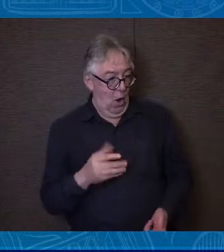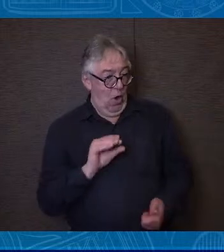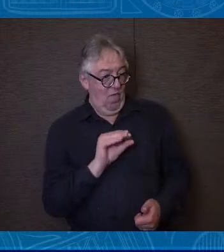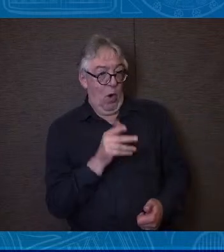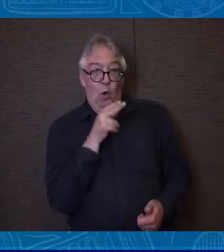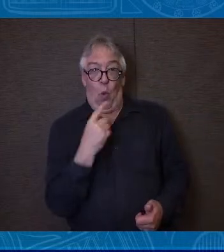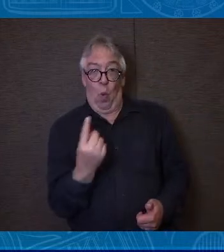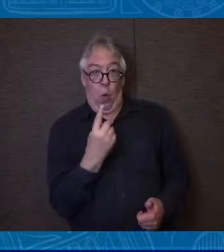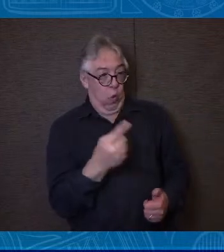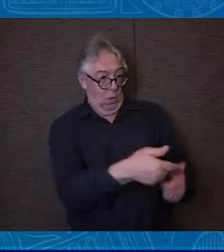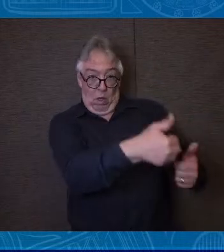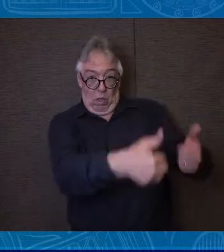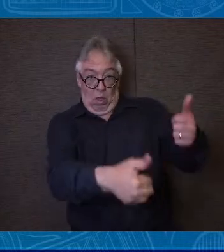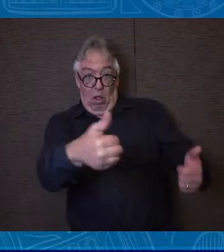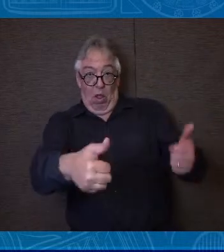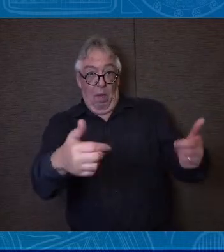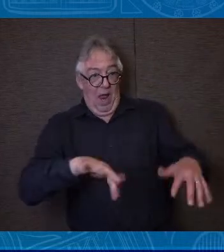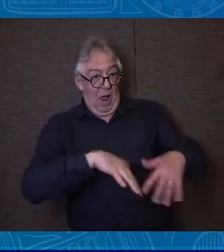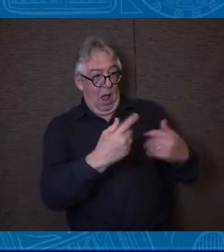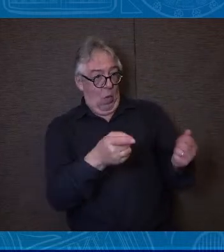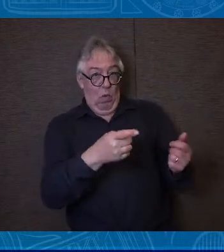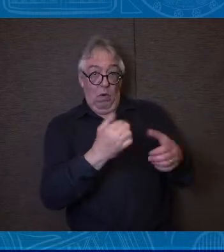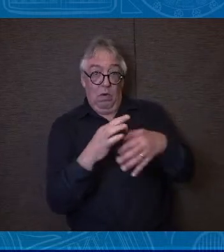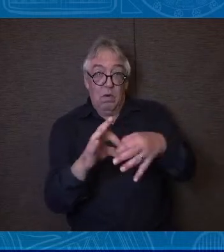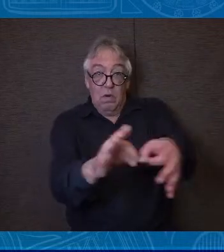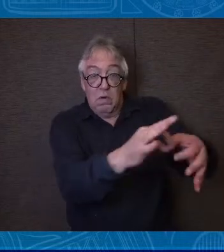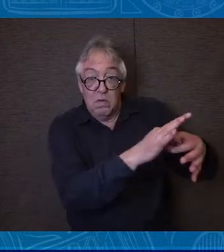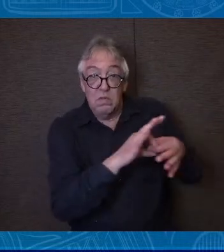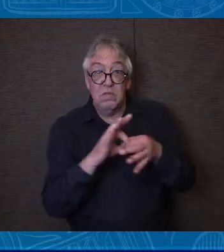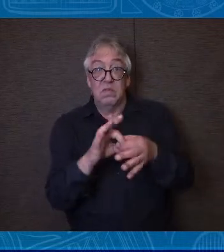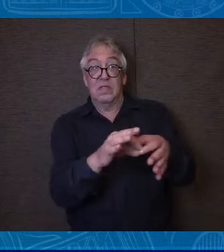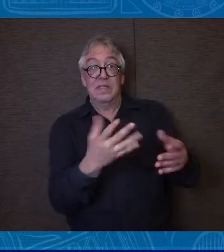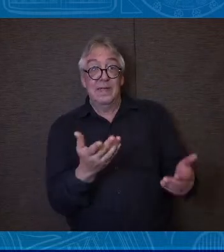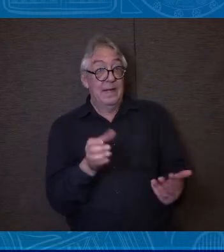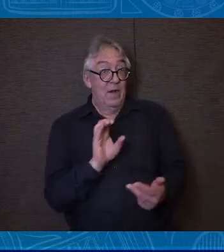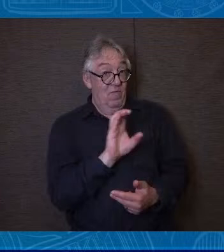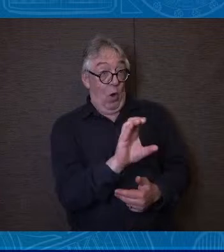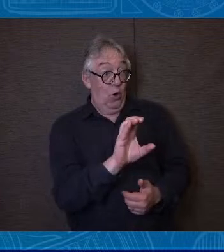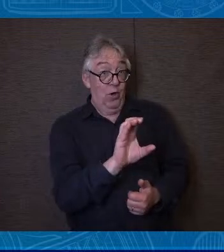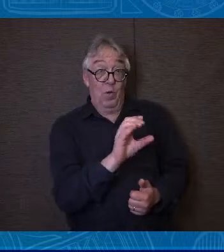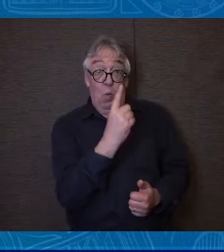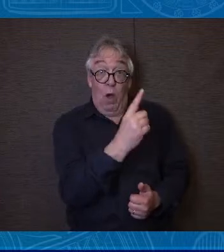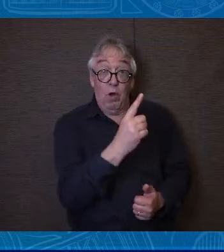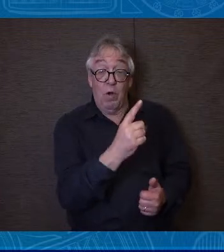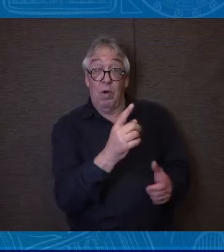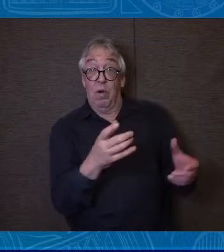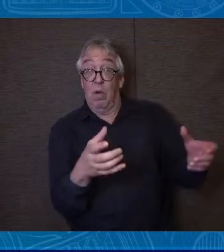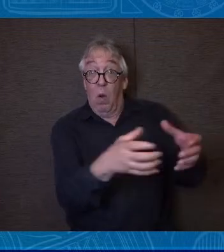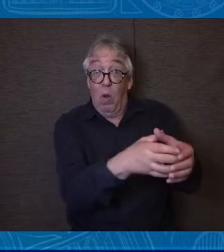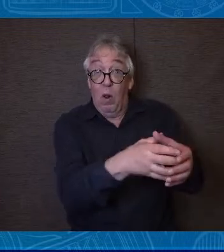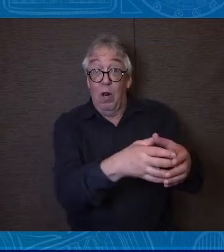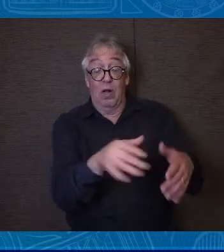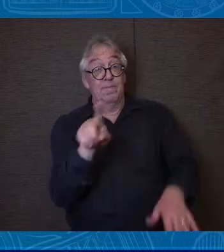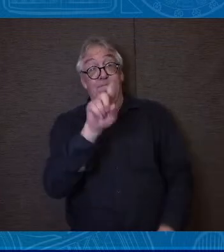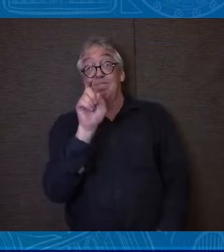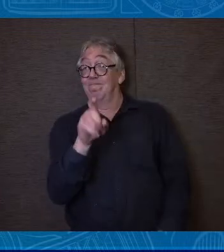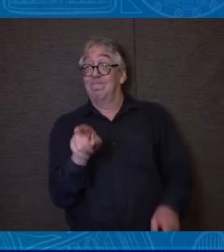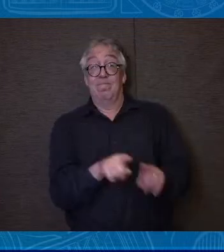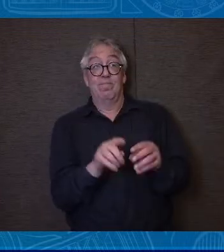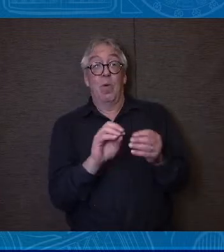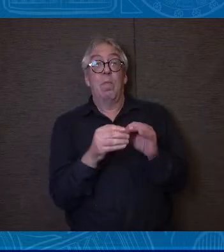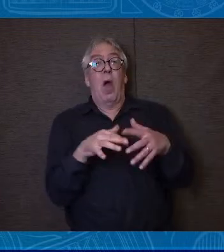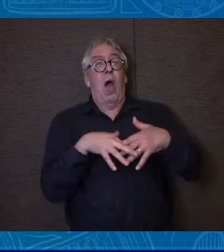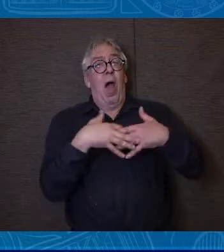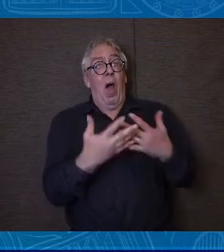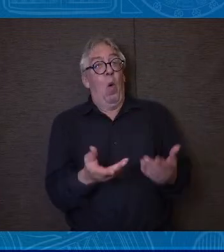of alignment. And also, secondly, is we're always faced with this challenge on how to